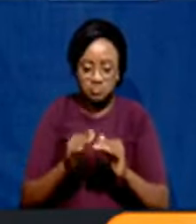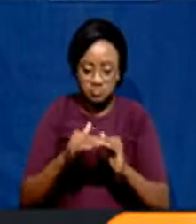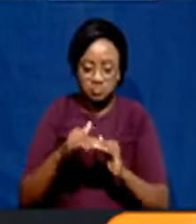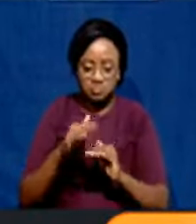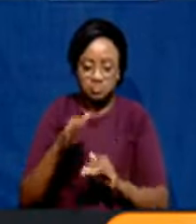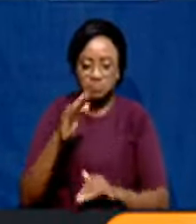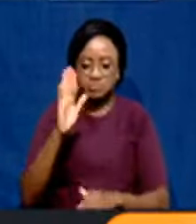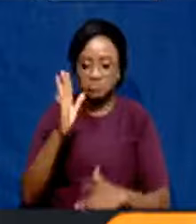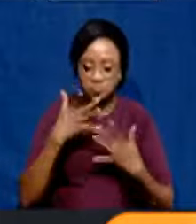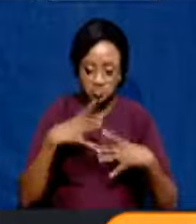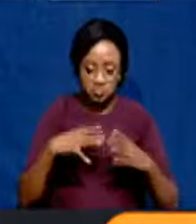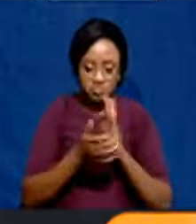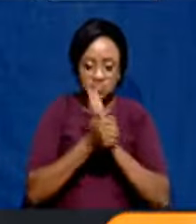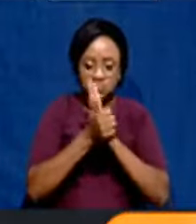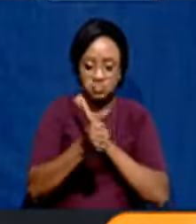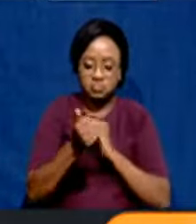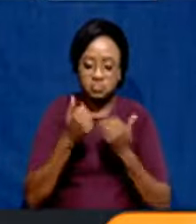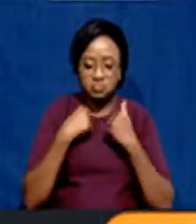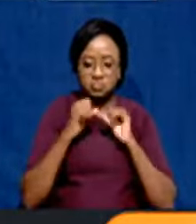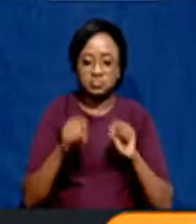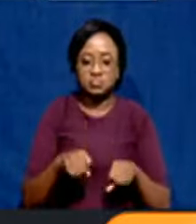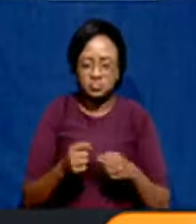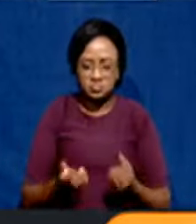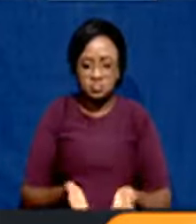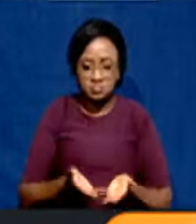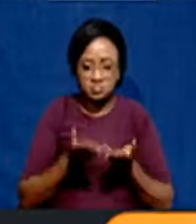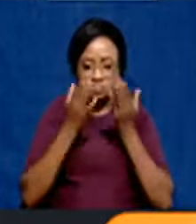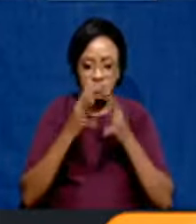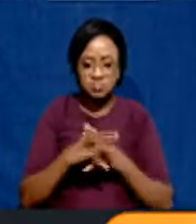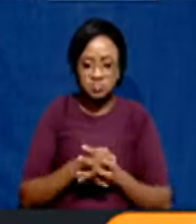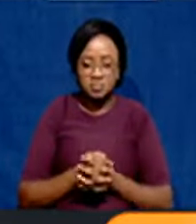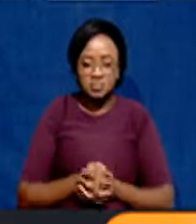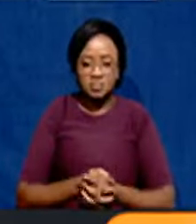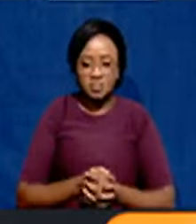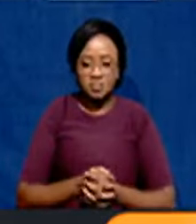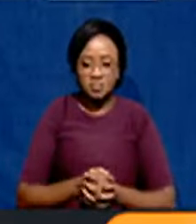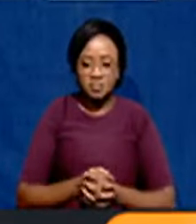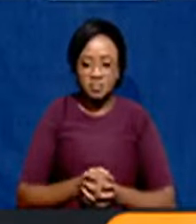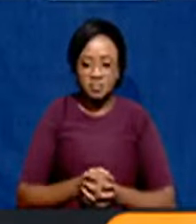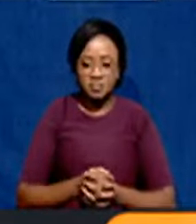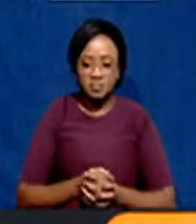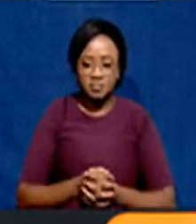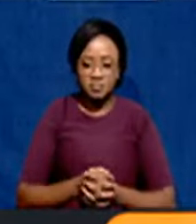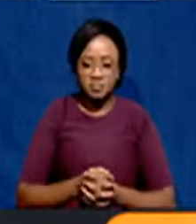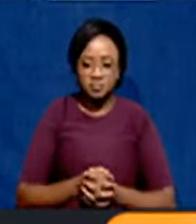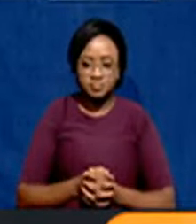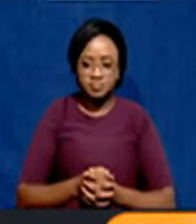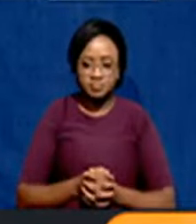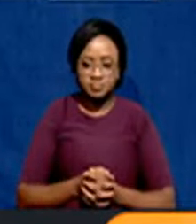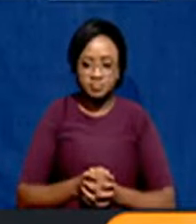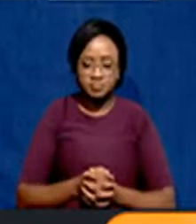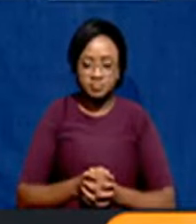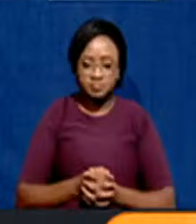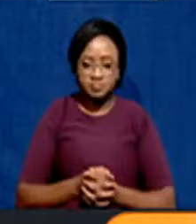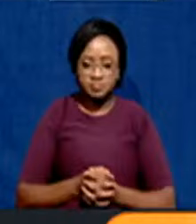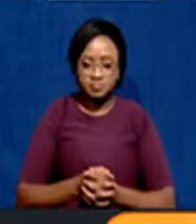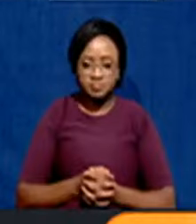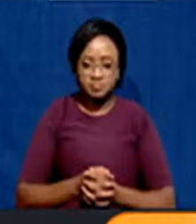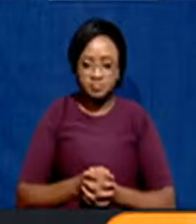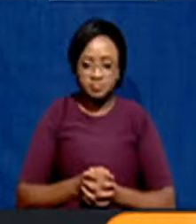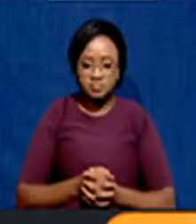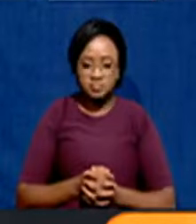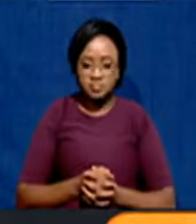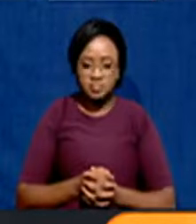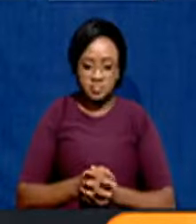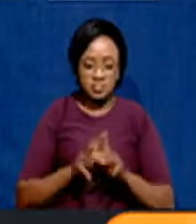that at least we can say the legacy of those that have gone ahead of us is not lost. Yeah, indeed. And you know, it's something you're saying